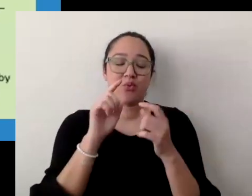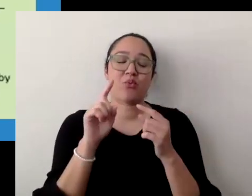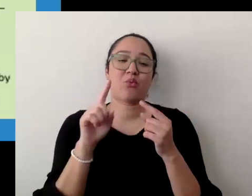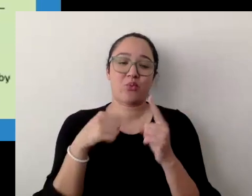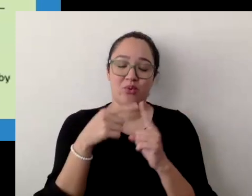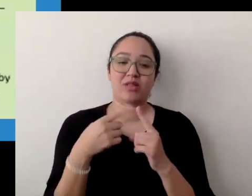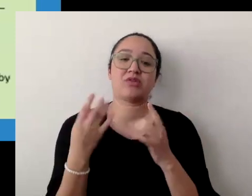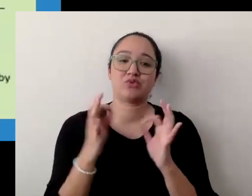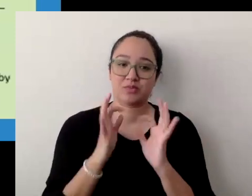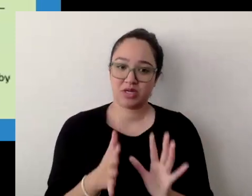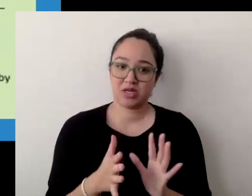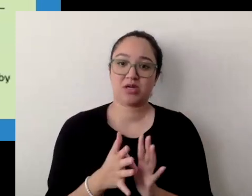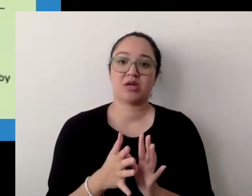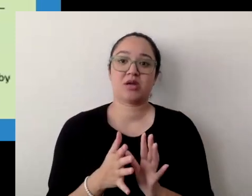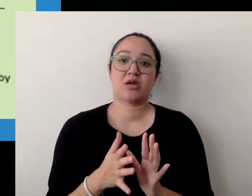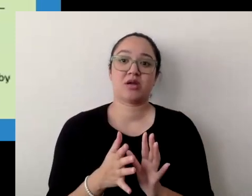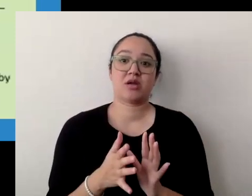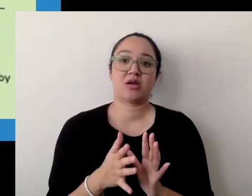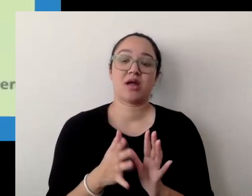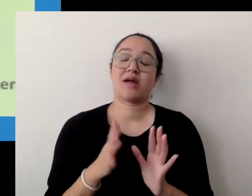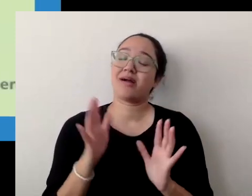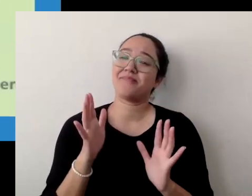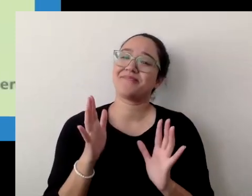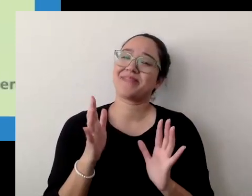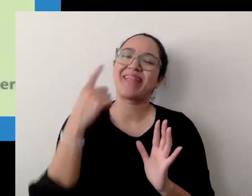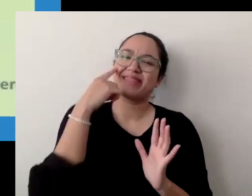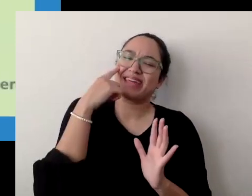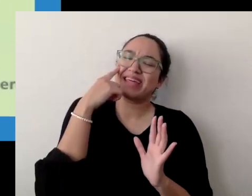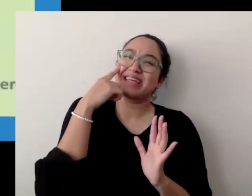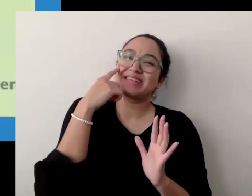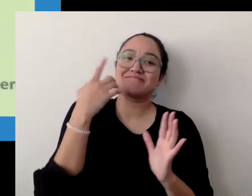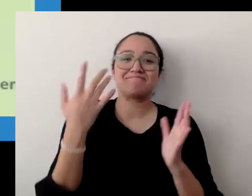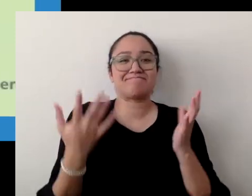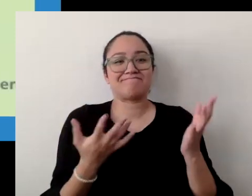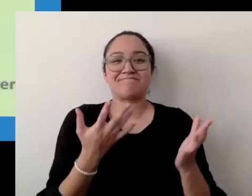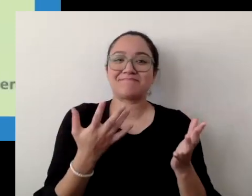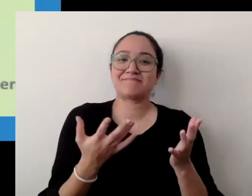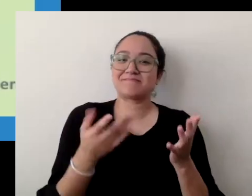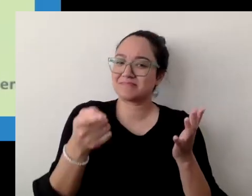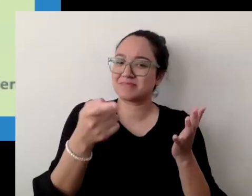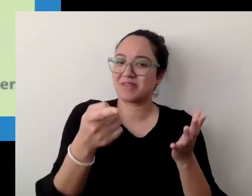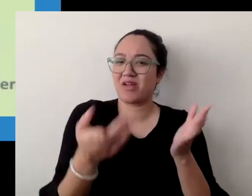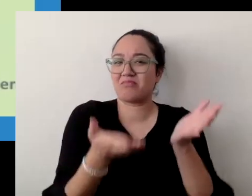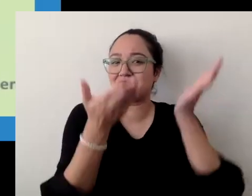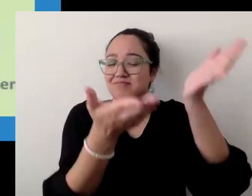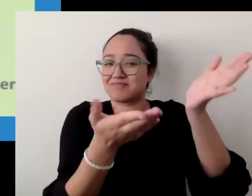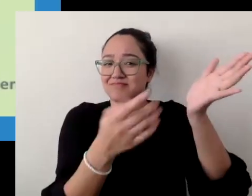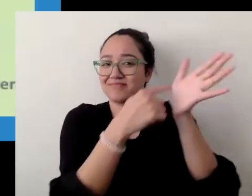interpreting. Um, and I think the solutions are kind of presented here.